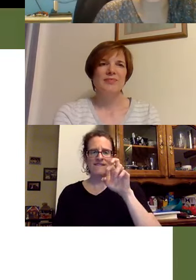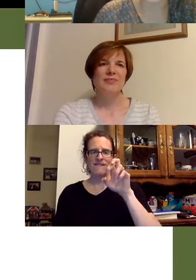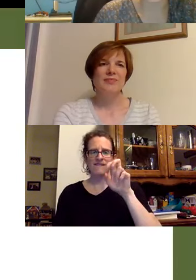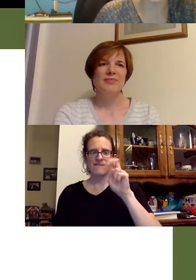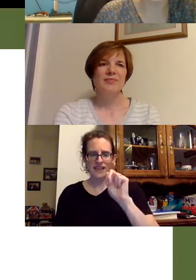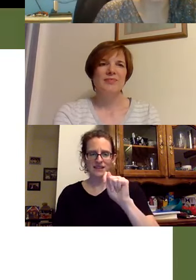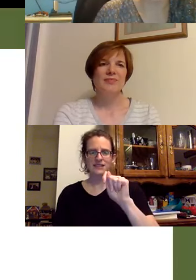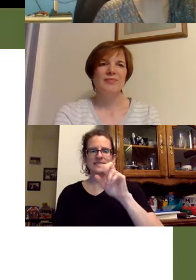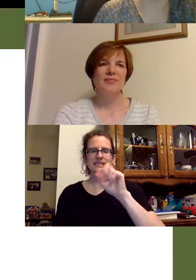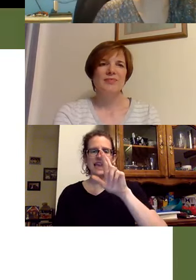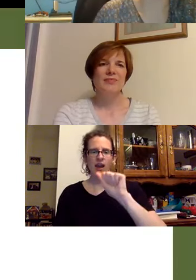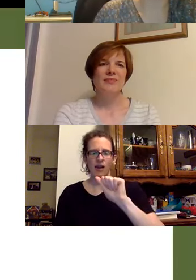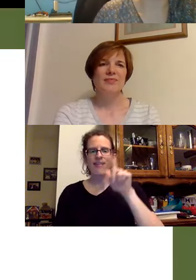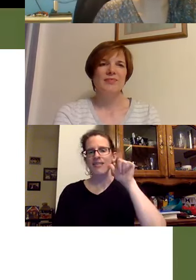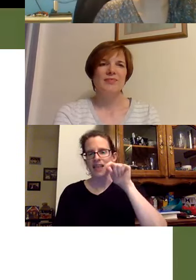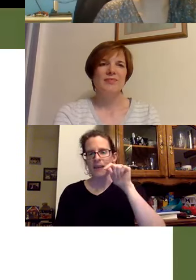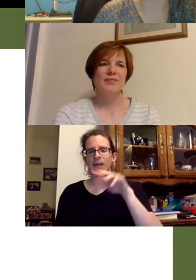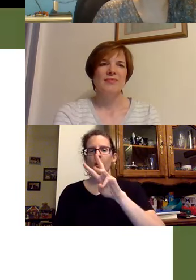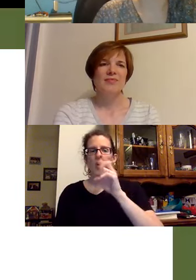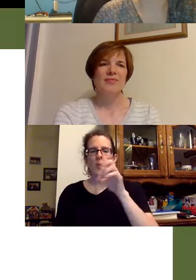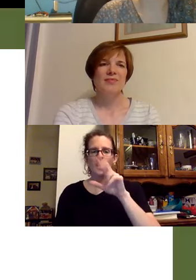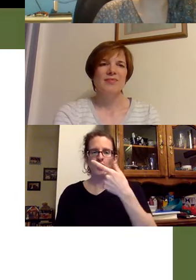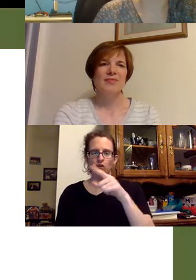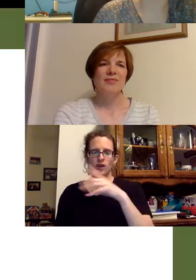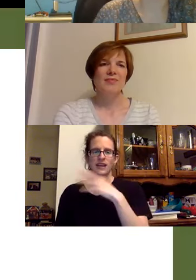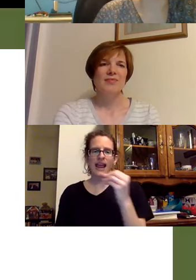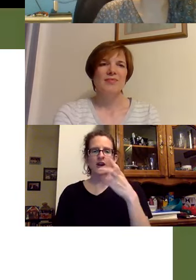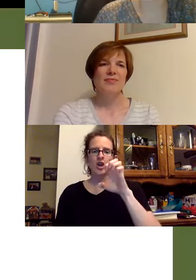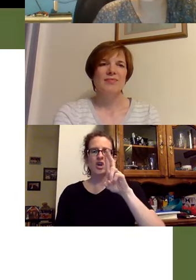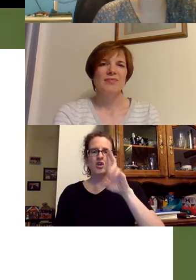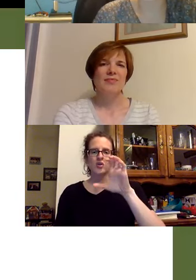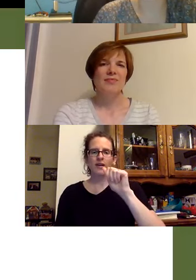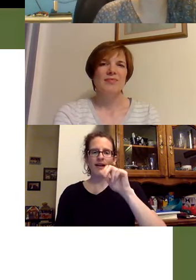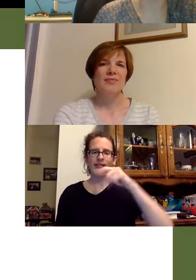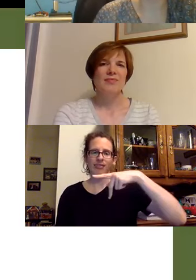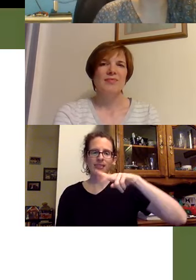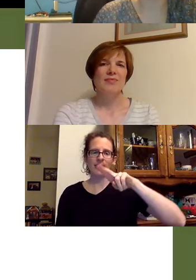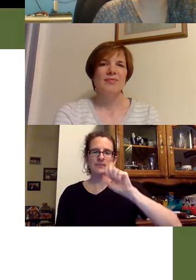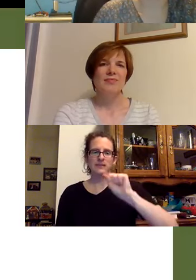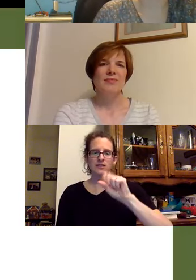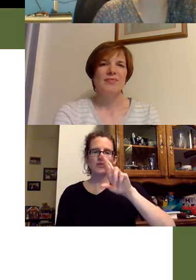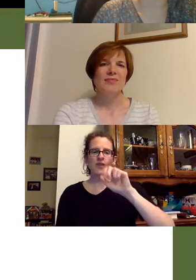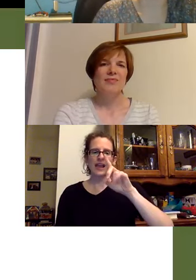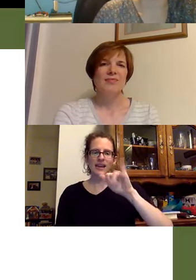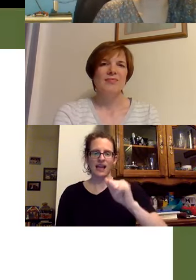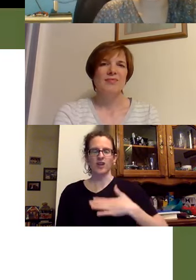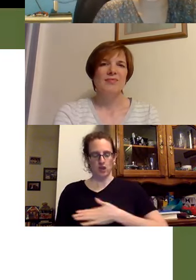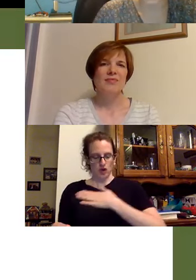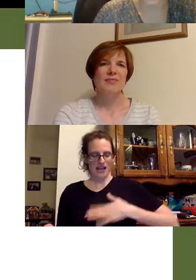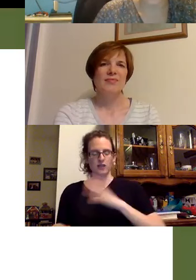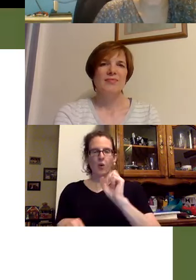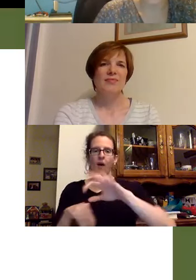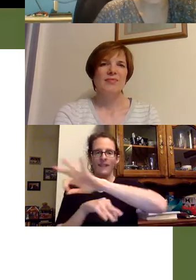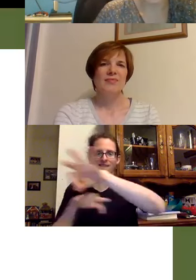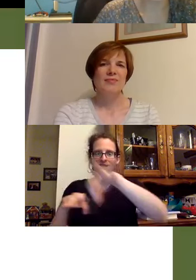eucalyptus radia. It's beneficial when rubbed on the chest or applied to the bottom of the feet, especially if